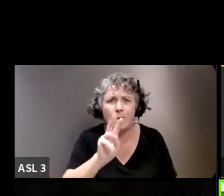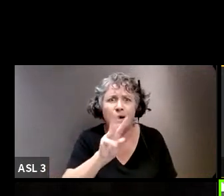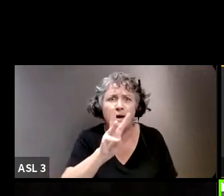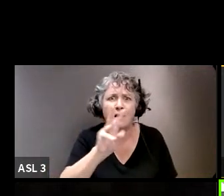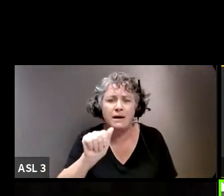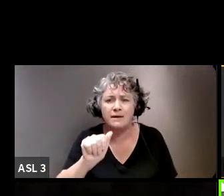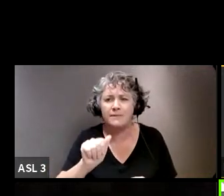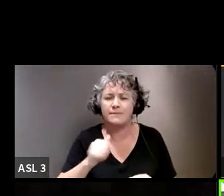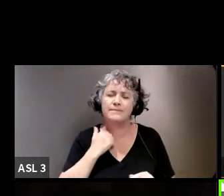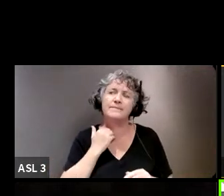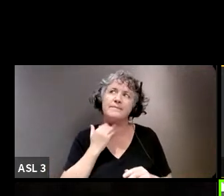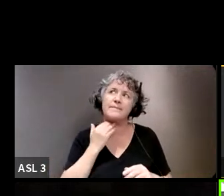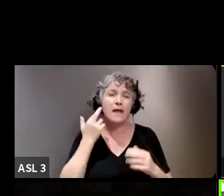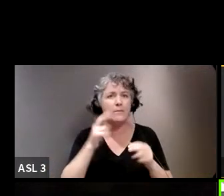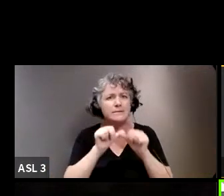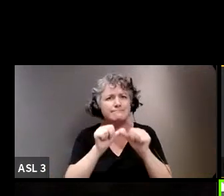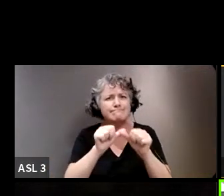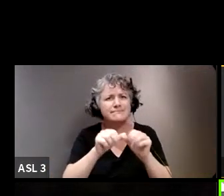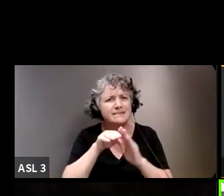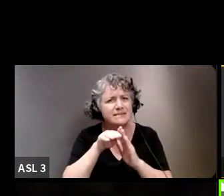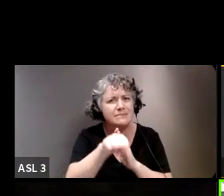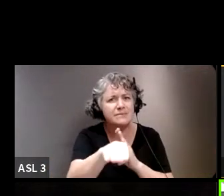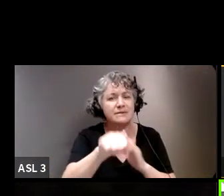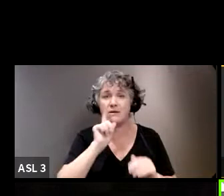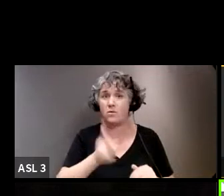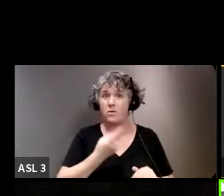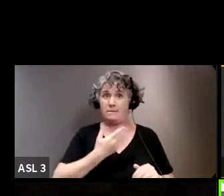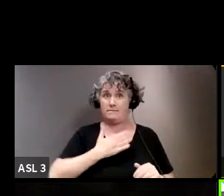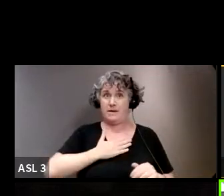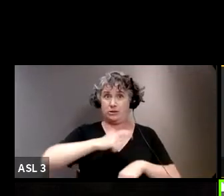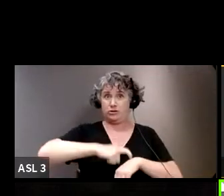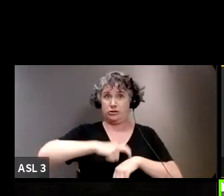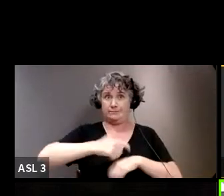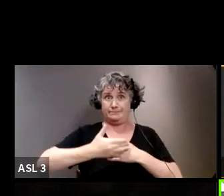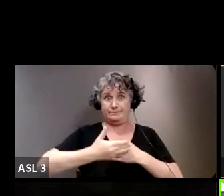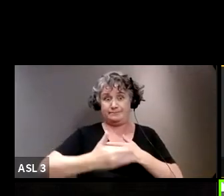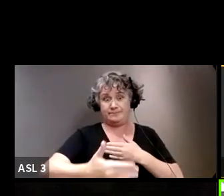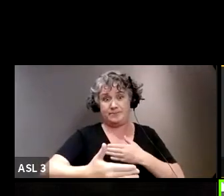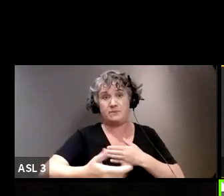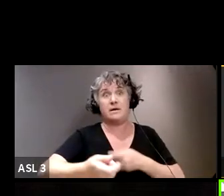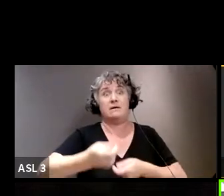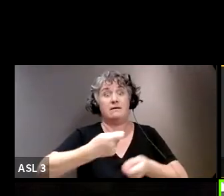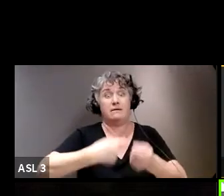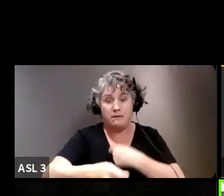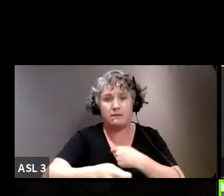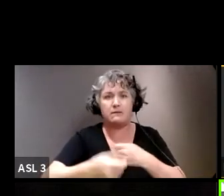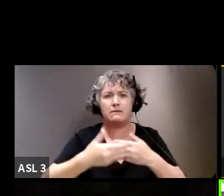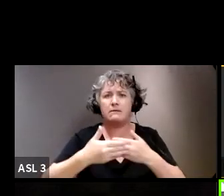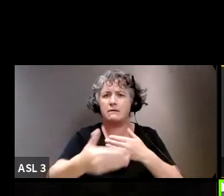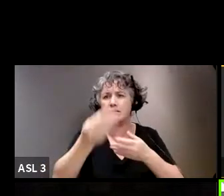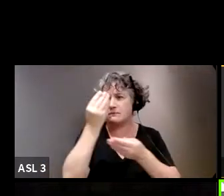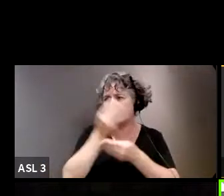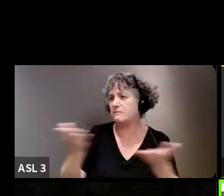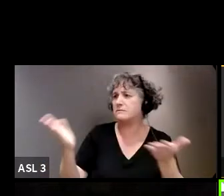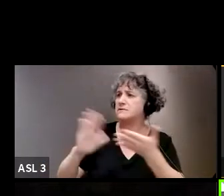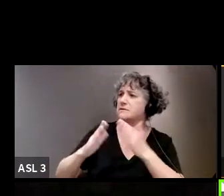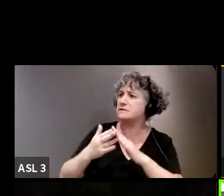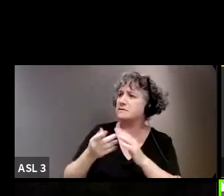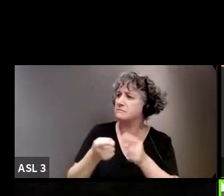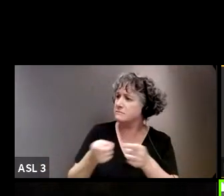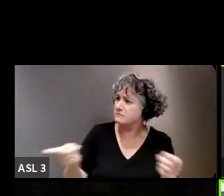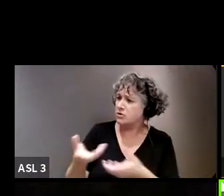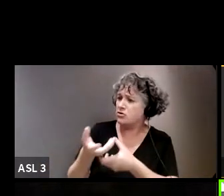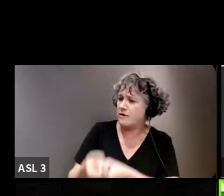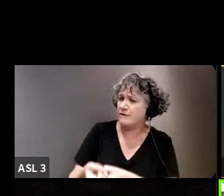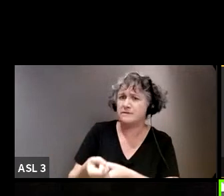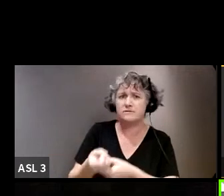deliver police services beyond my term in office and we have signaled to this city that they have confidence in the overall